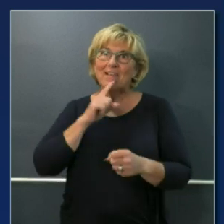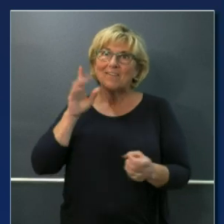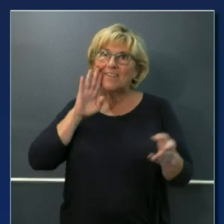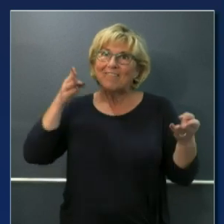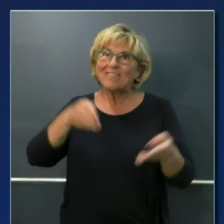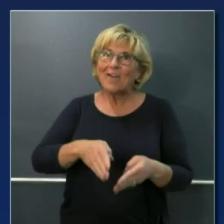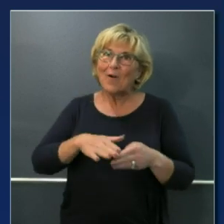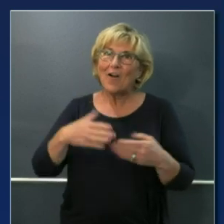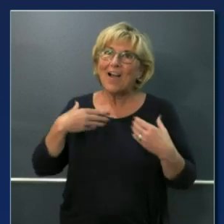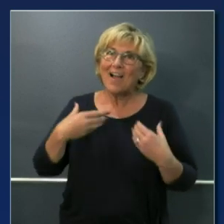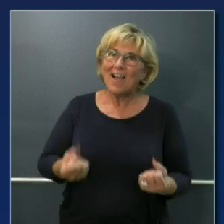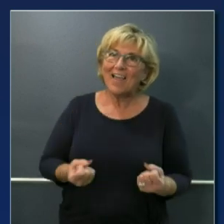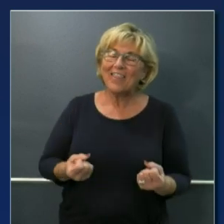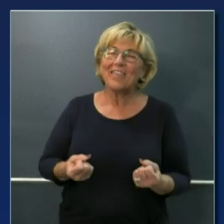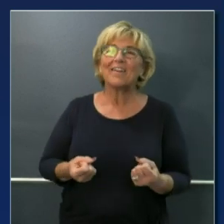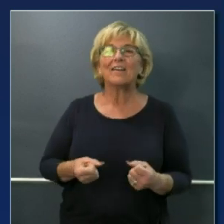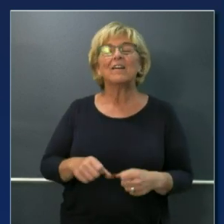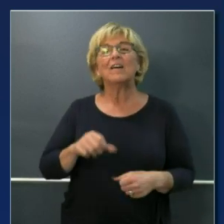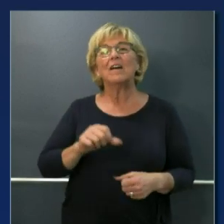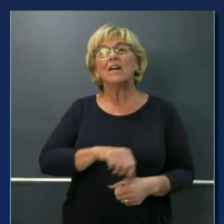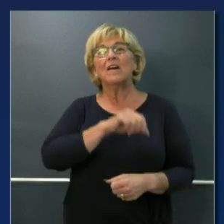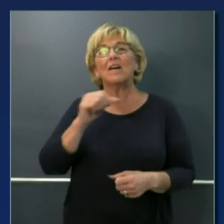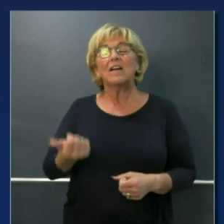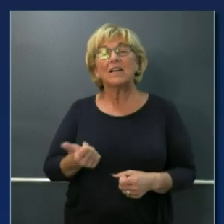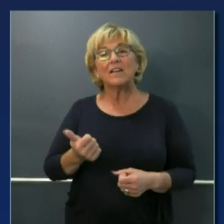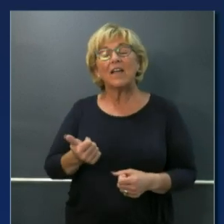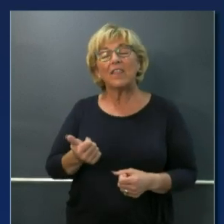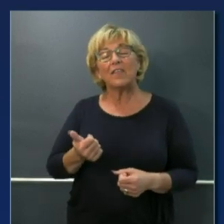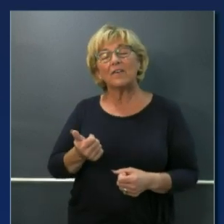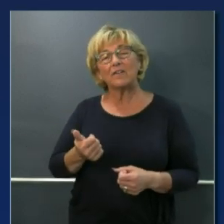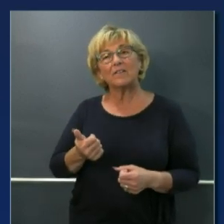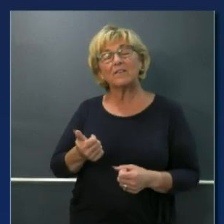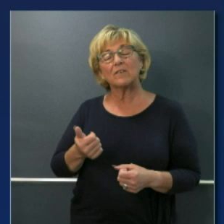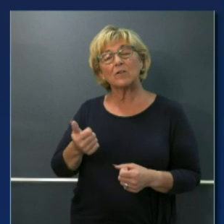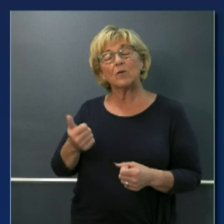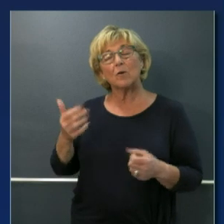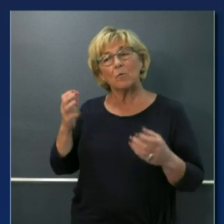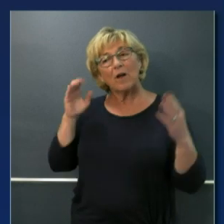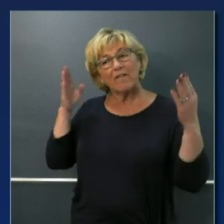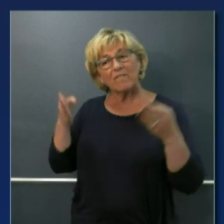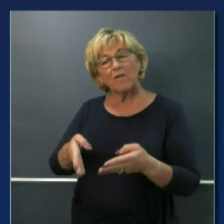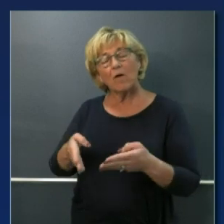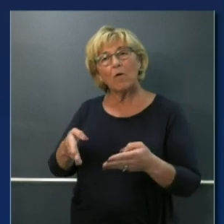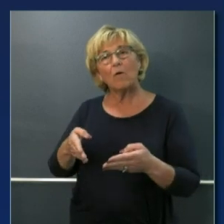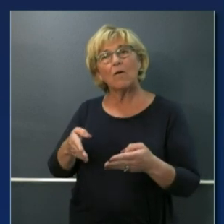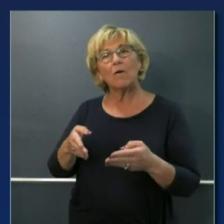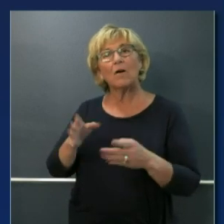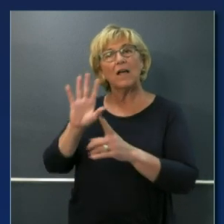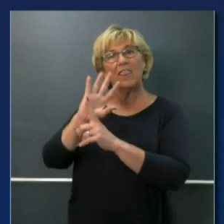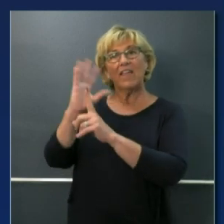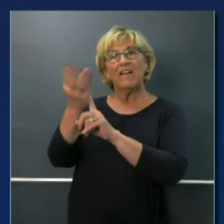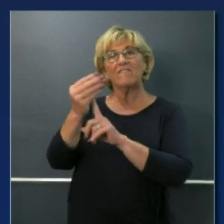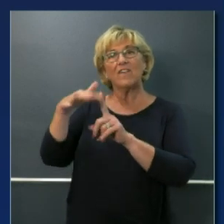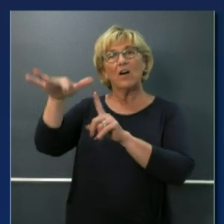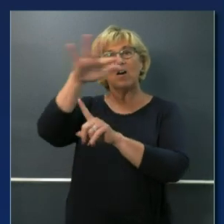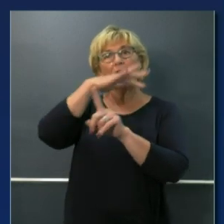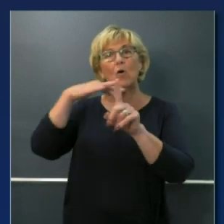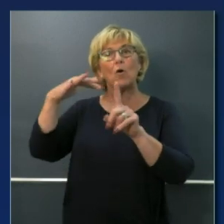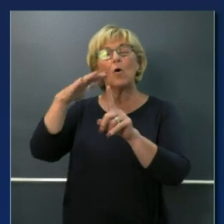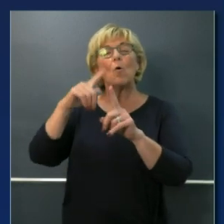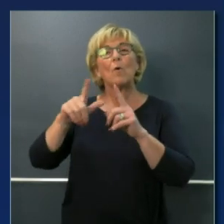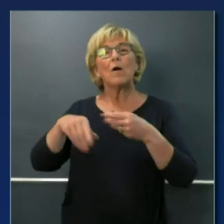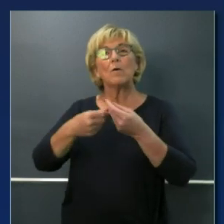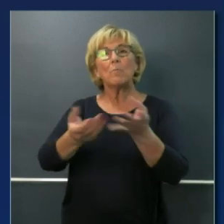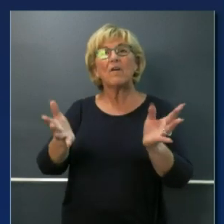then finally, another area that we need to think about besides the physical environment is really the environment, the safety net itself. So what are we providing